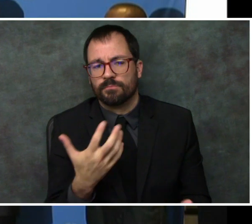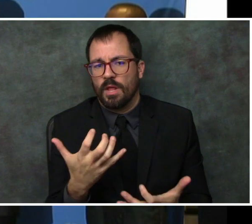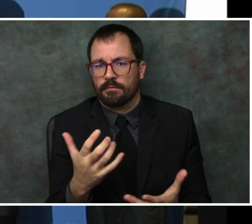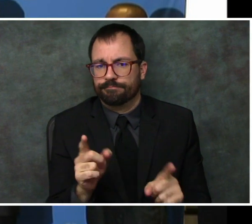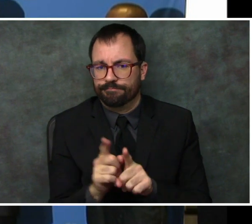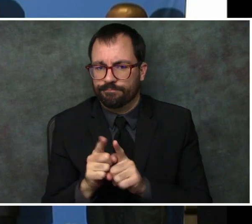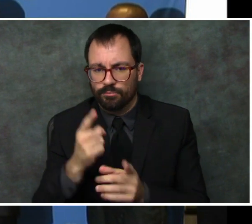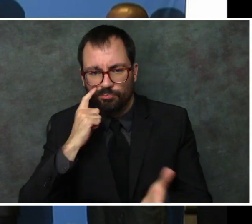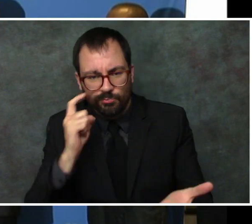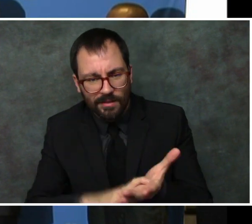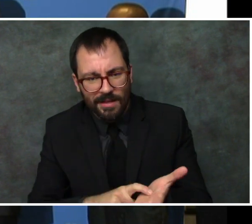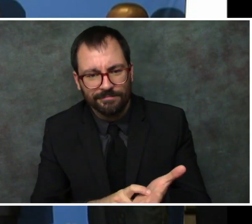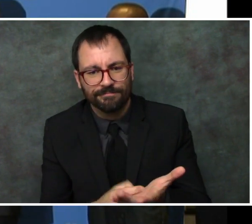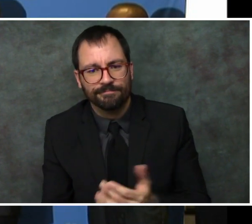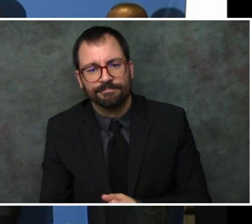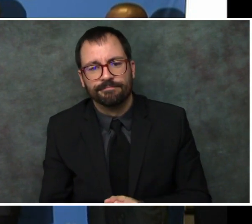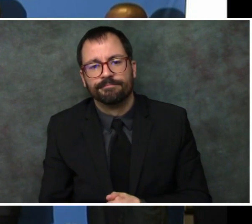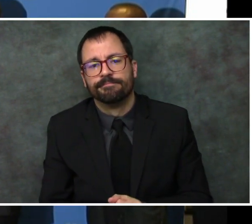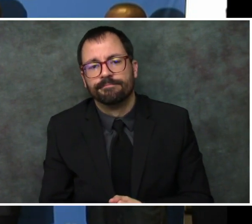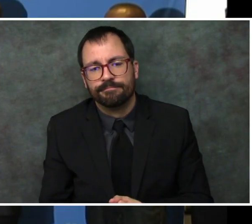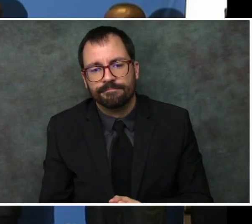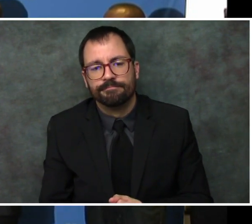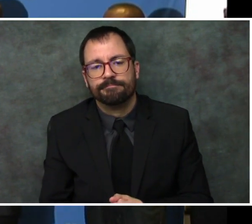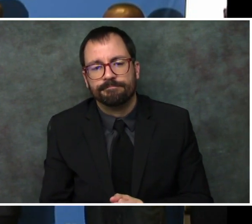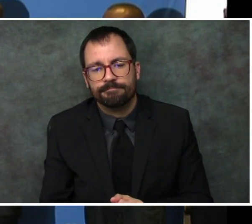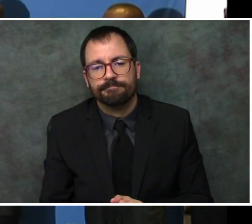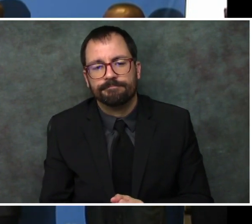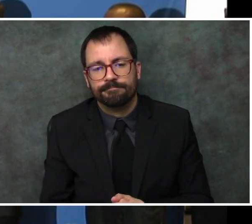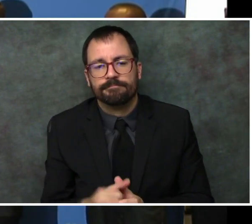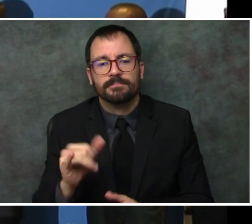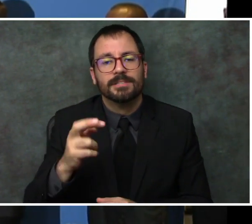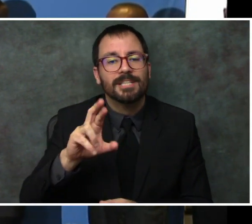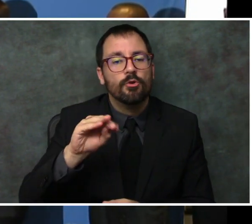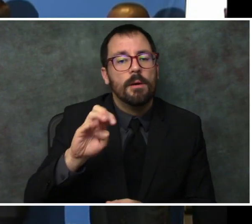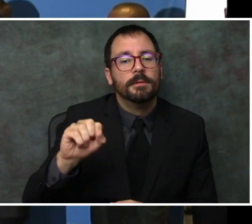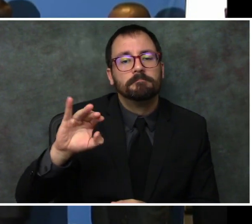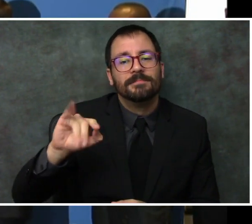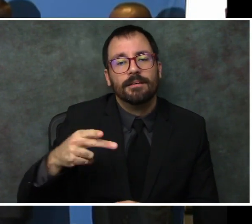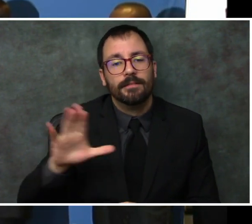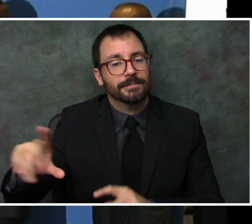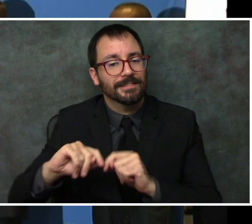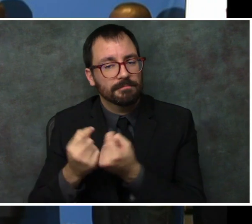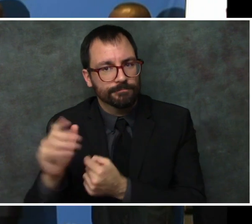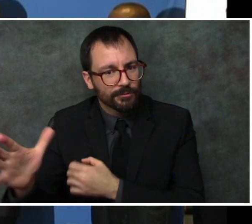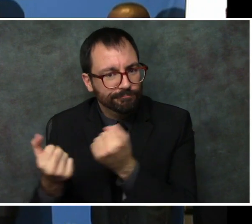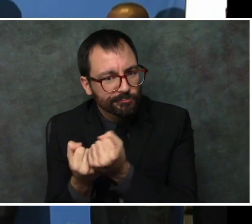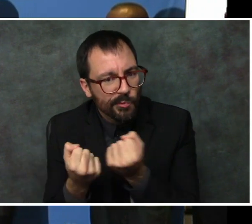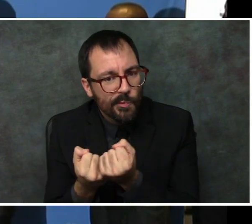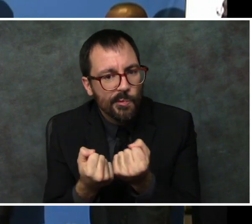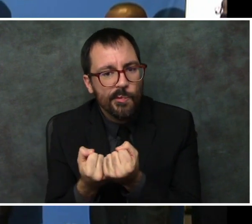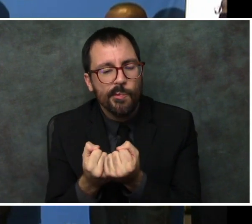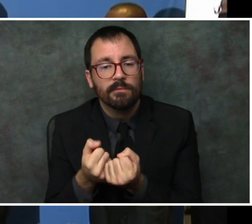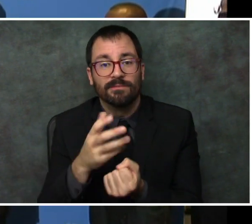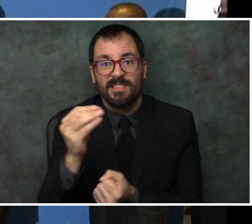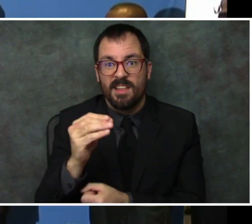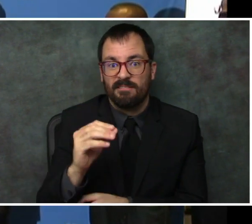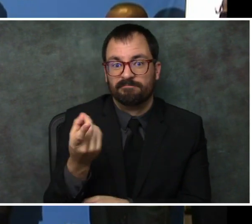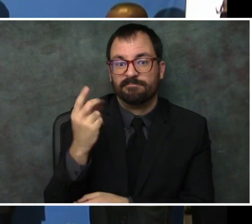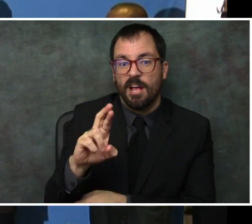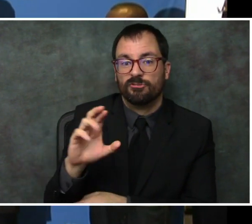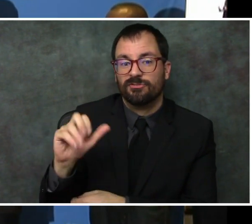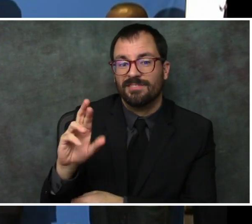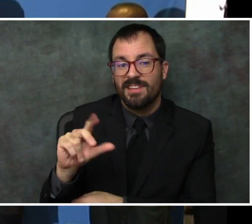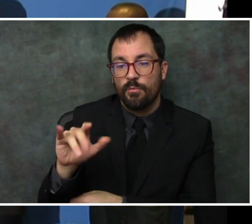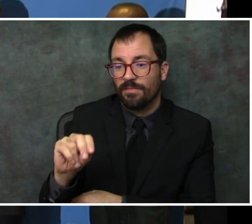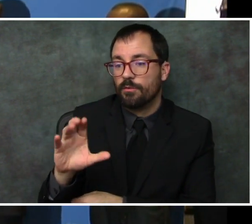too want to thank Jerome Smith and his team for their support, and in advance want to thank Dr. Carolyn